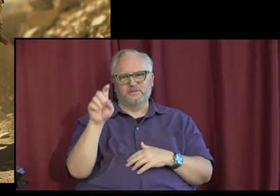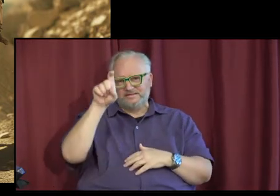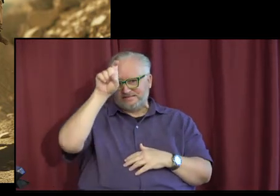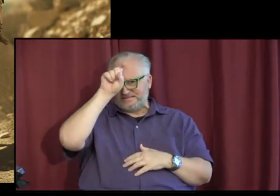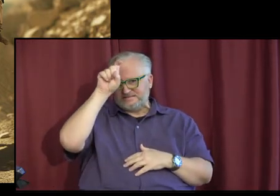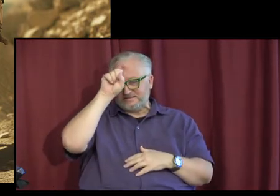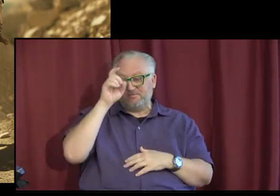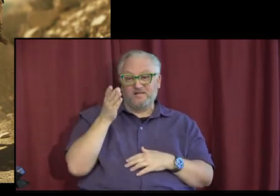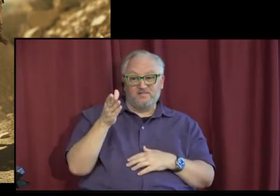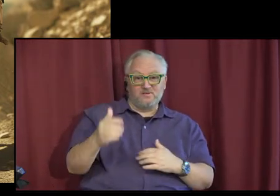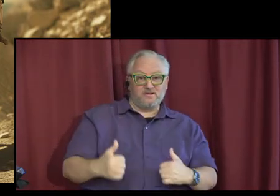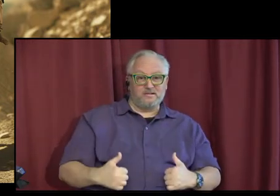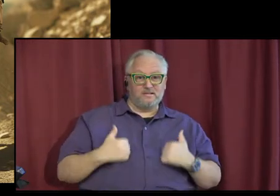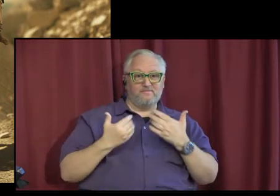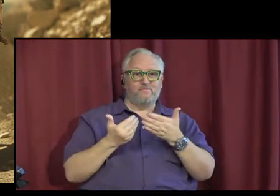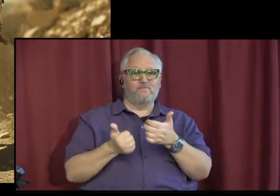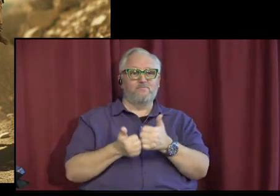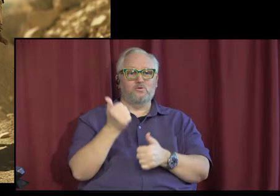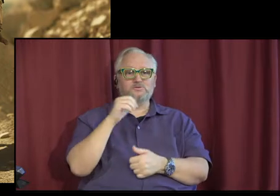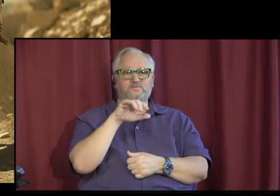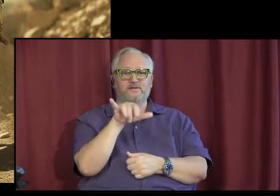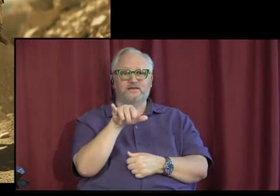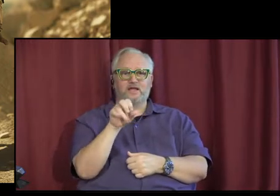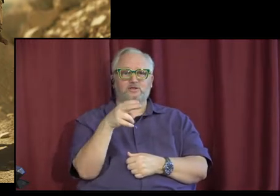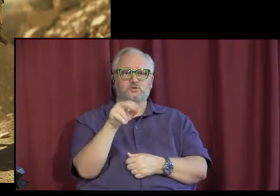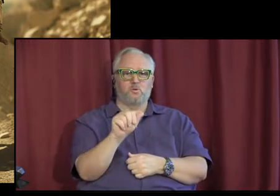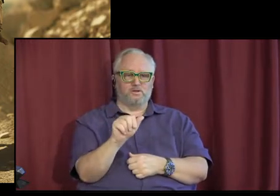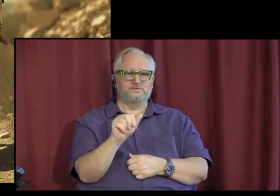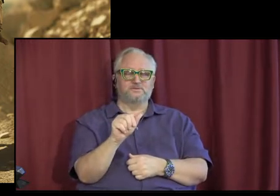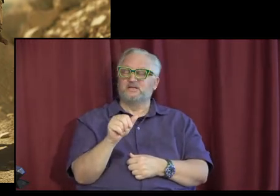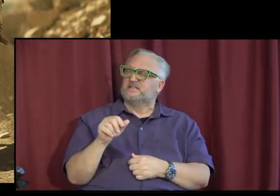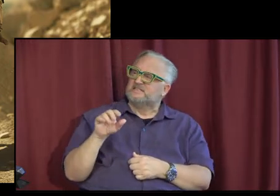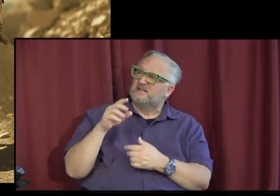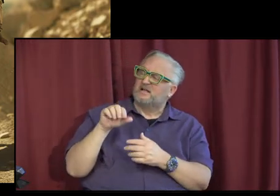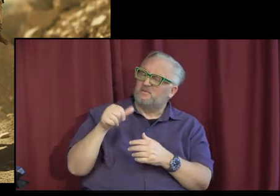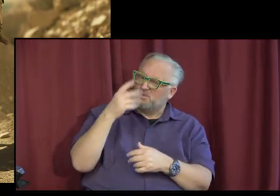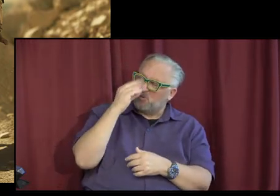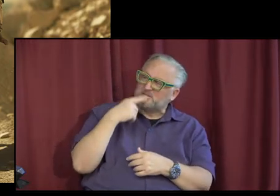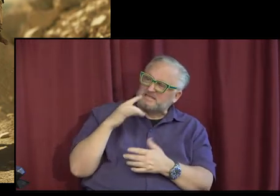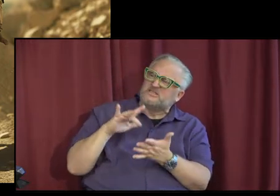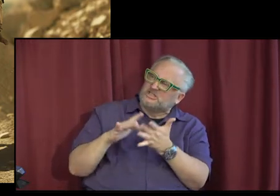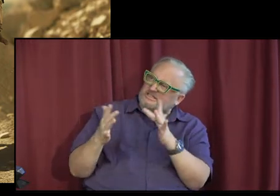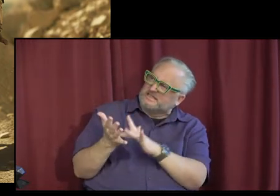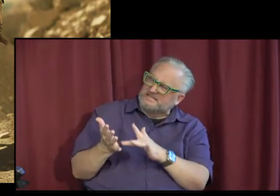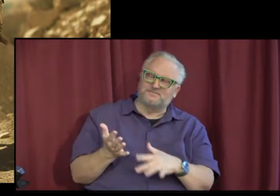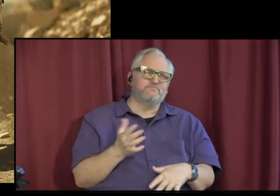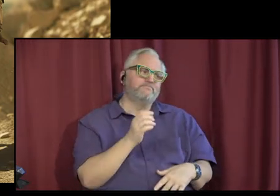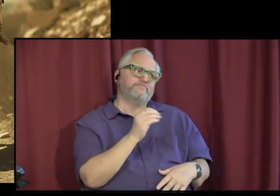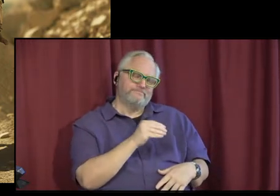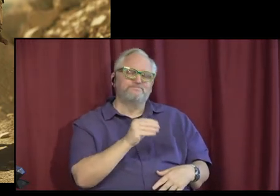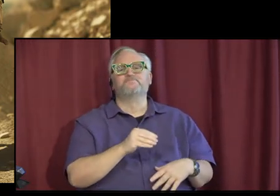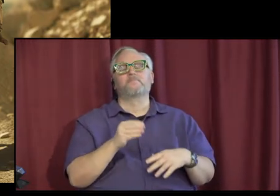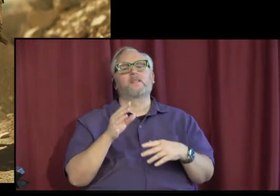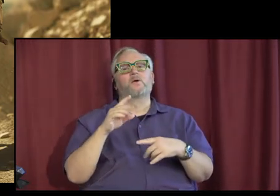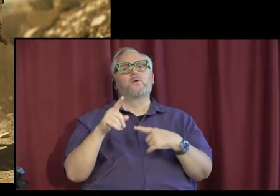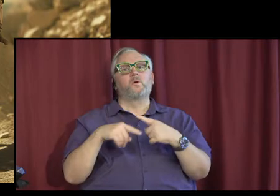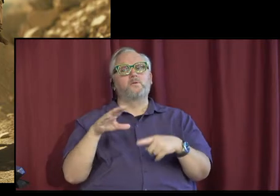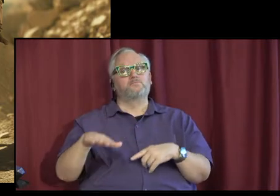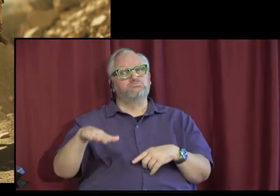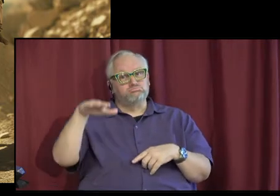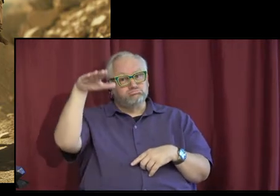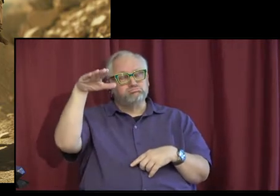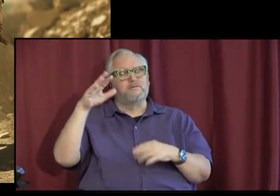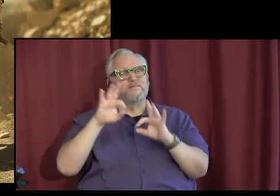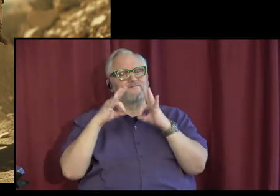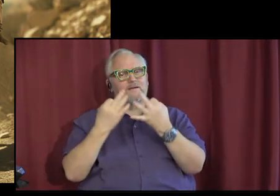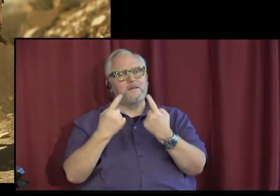Mm-hmm. When Yeshua was around a teenager, his family was able to move back, and even